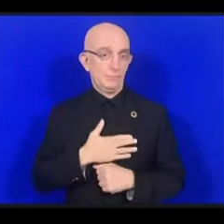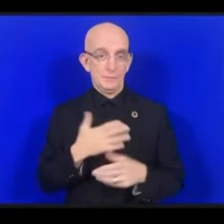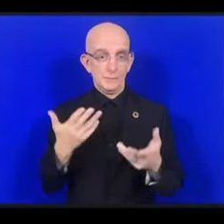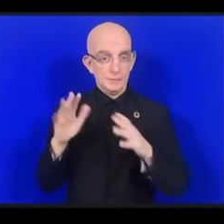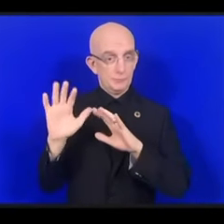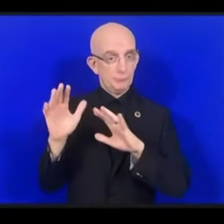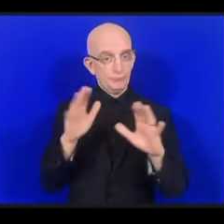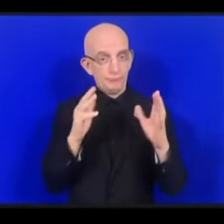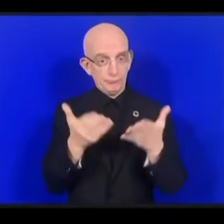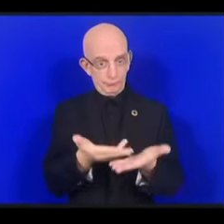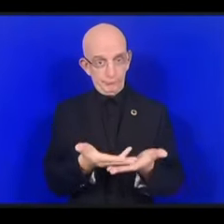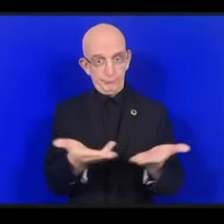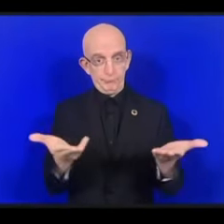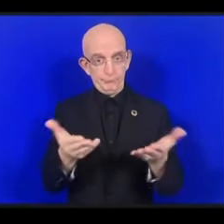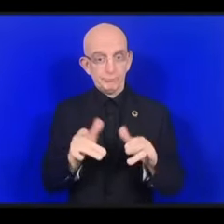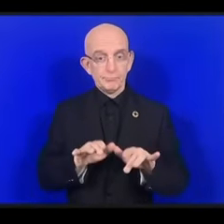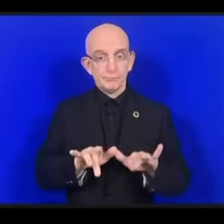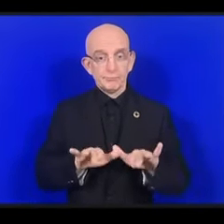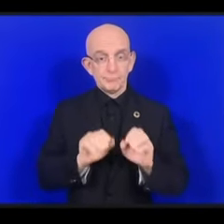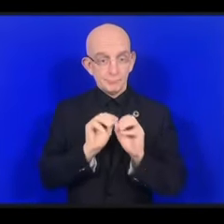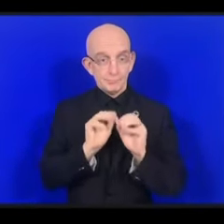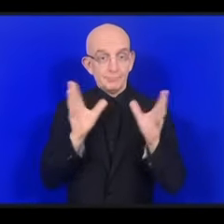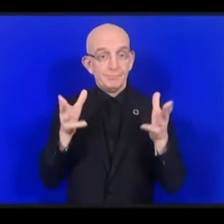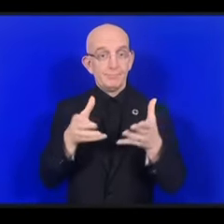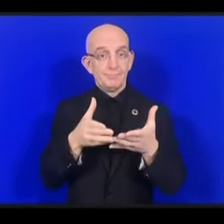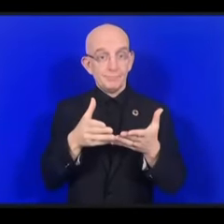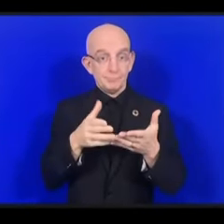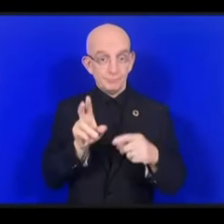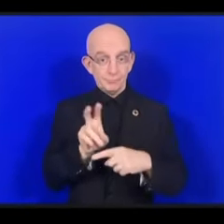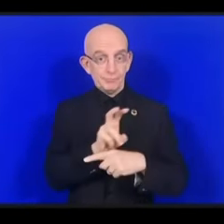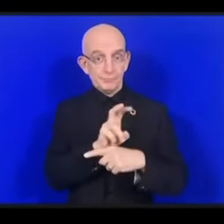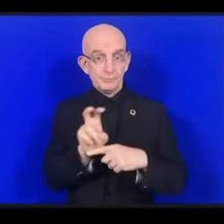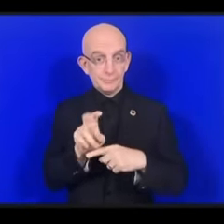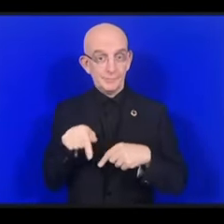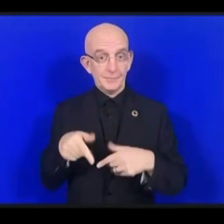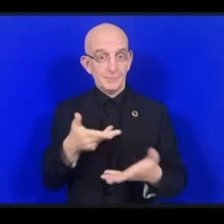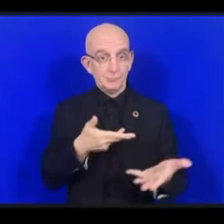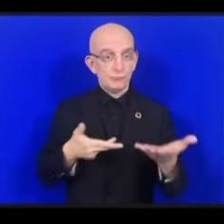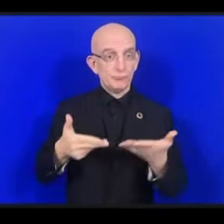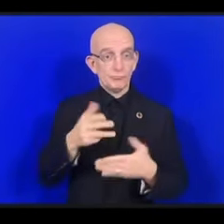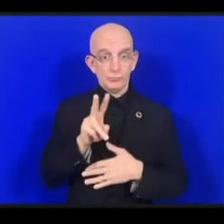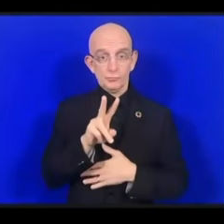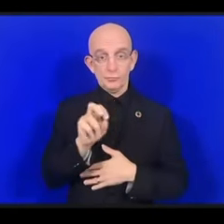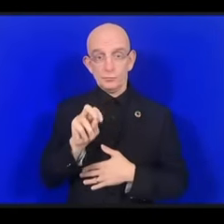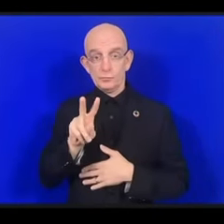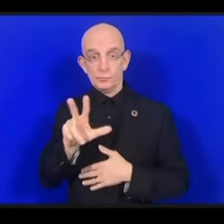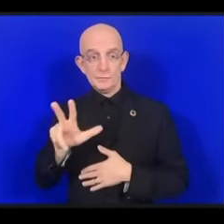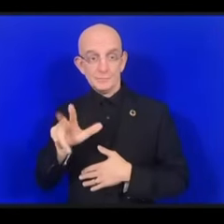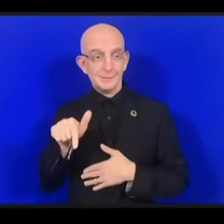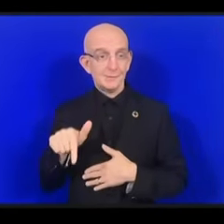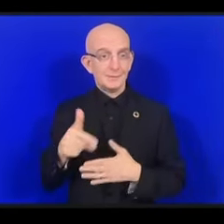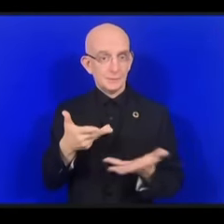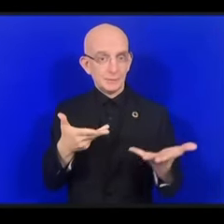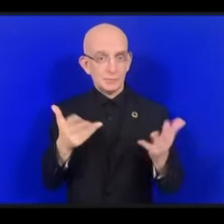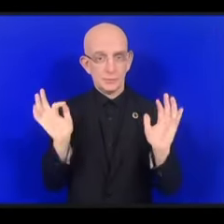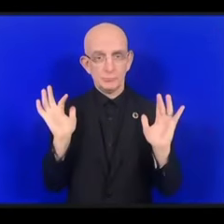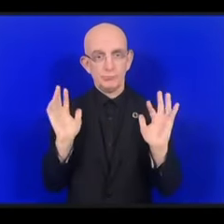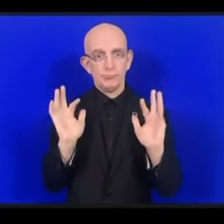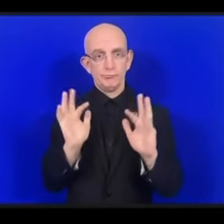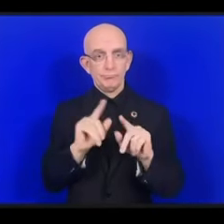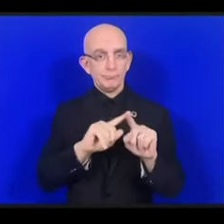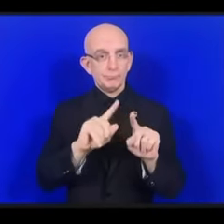2023, a gathering of people from various sectors of the internet community, including governments, tech community,